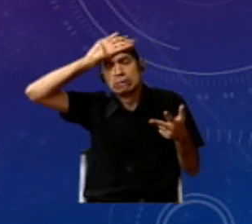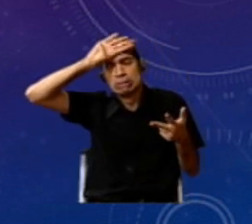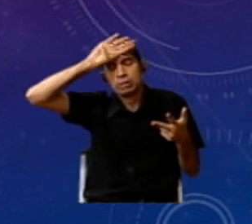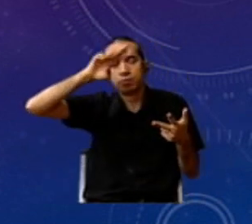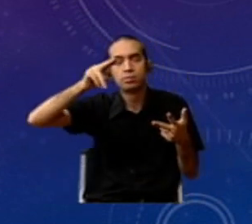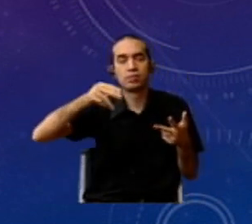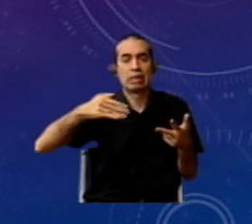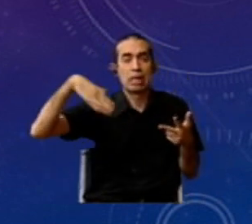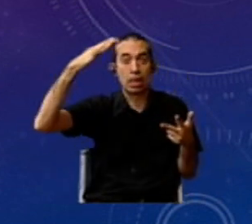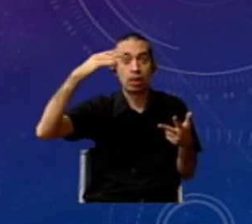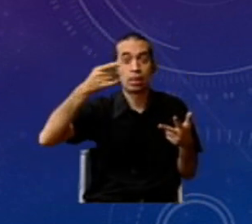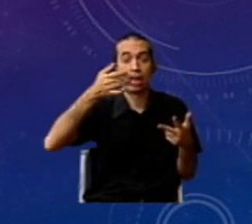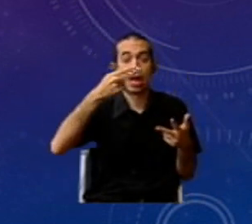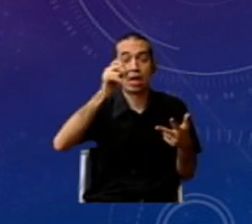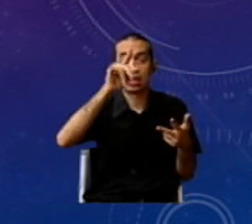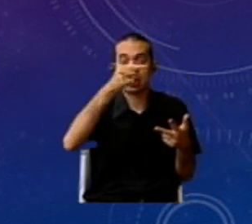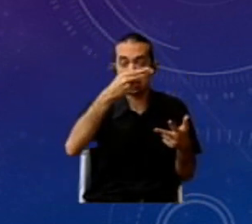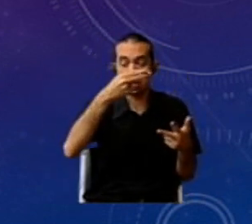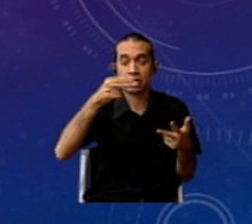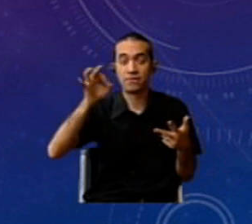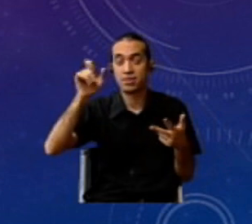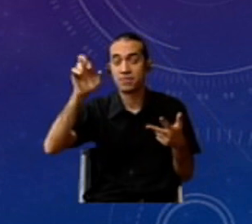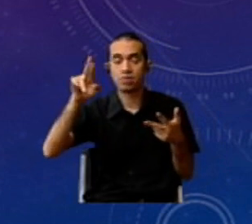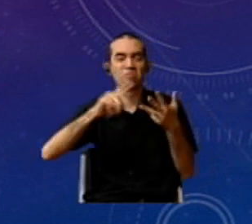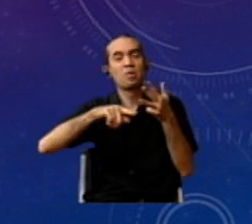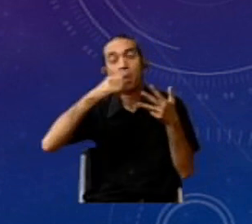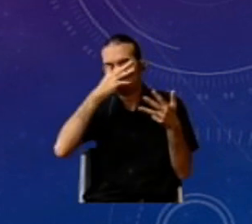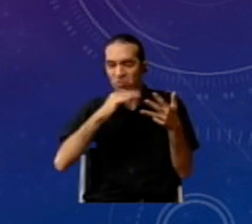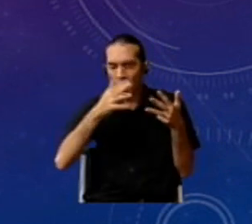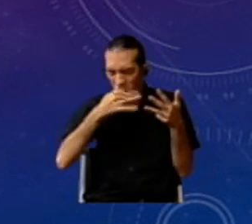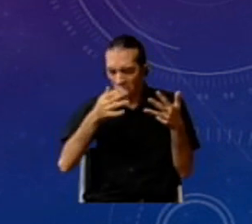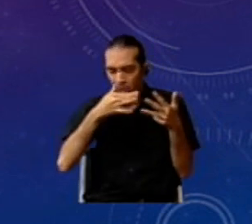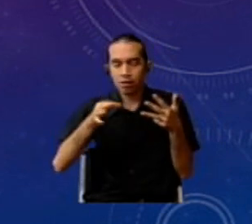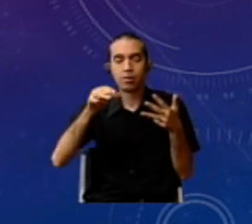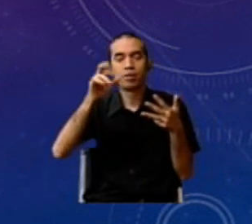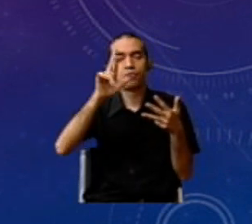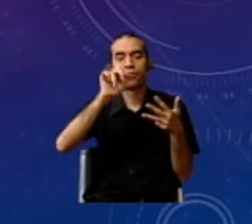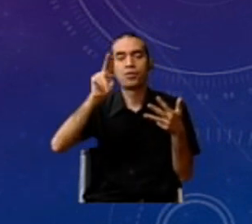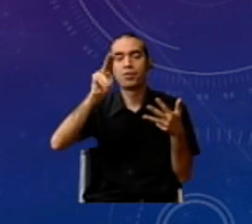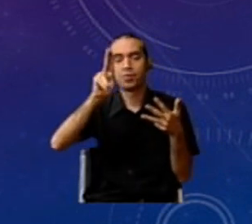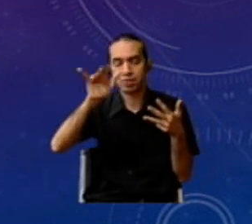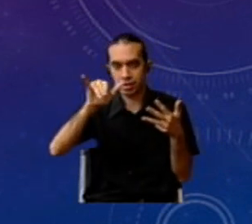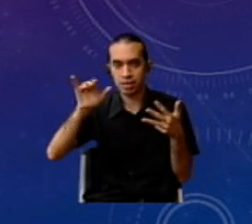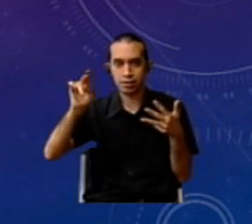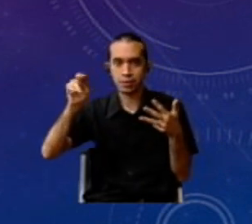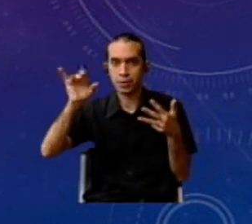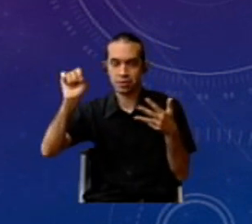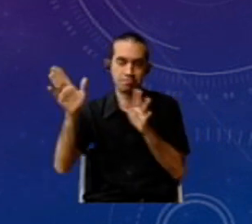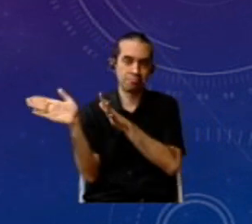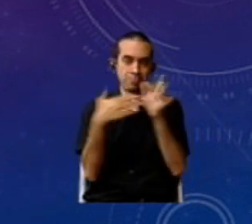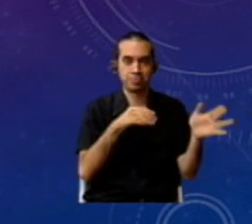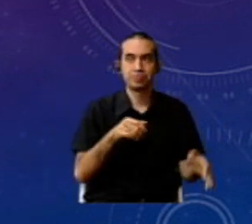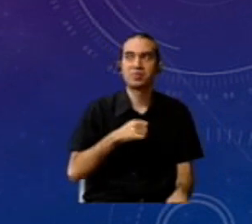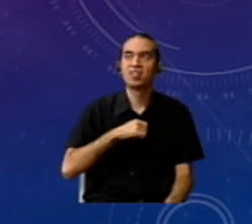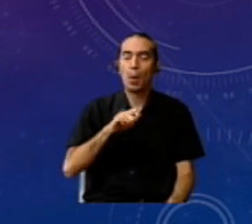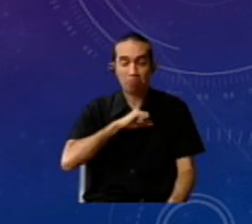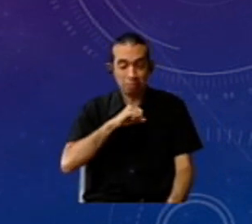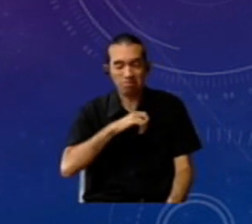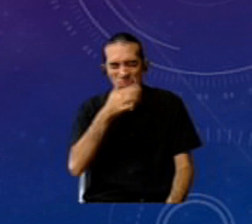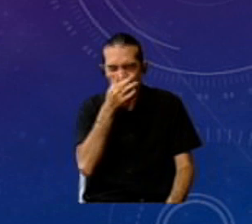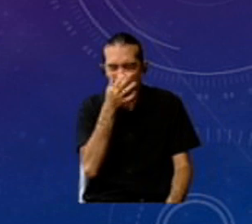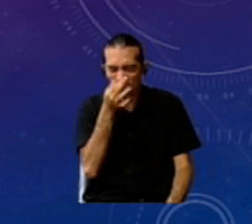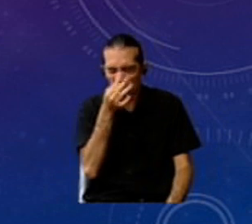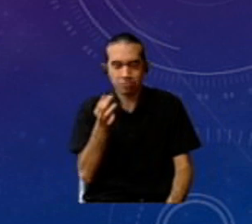runny nose. Also, Charlie, in the next, we have a cold. And we have 4